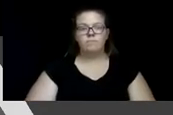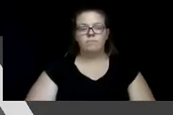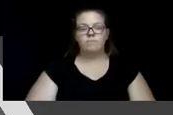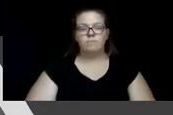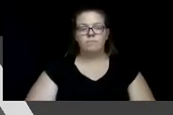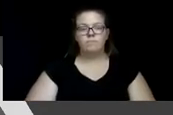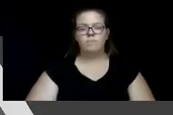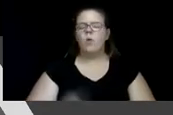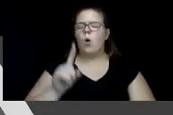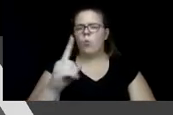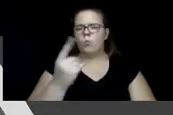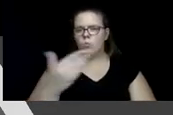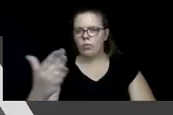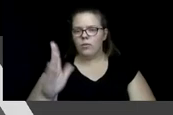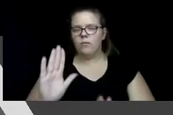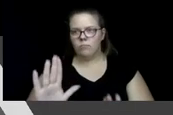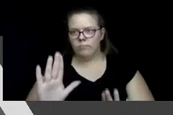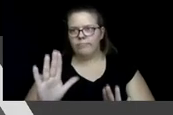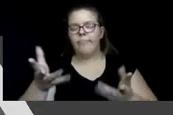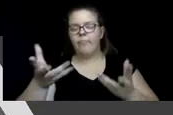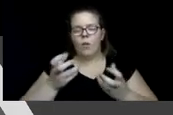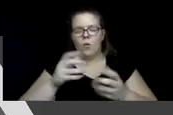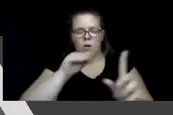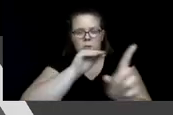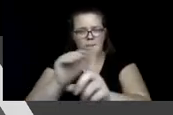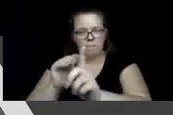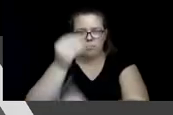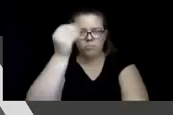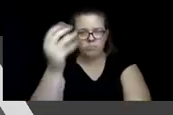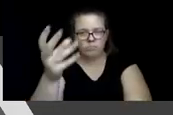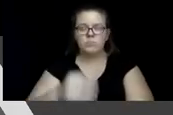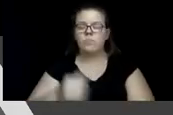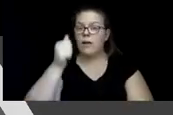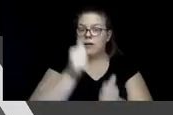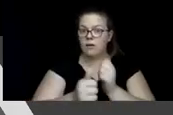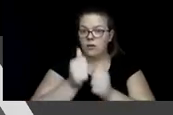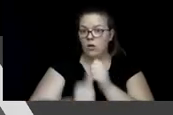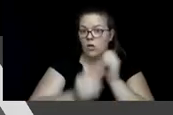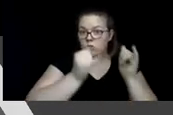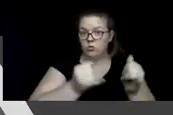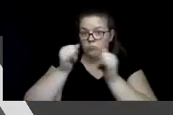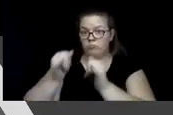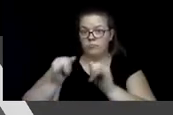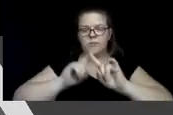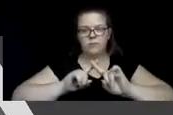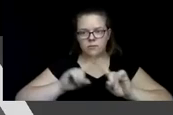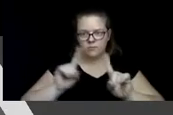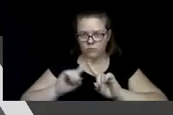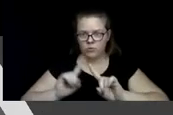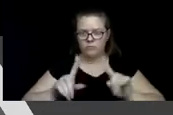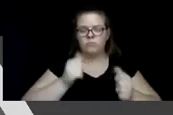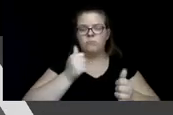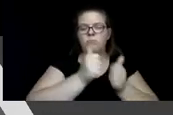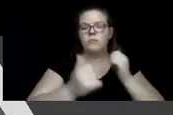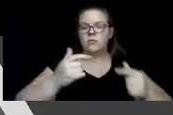The one thing that I just wanted to remind you is that, every person is different. Every veteran is different.